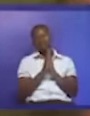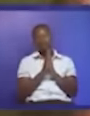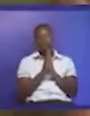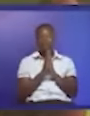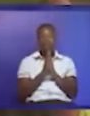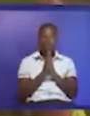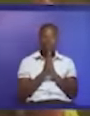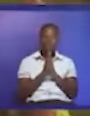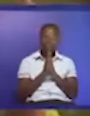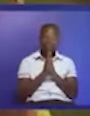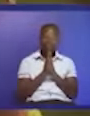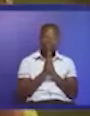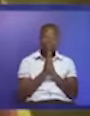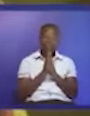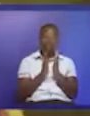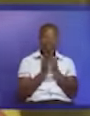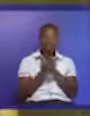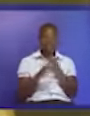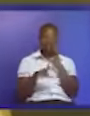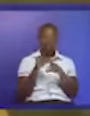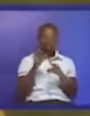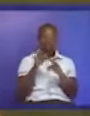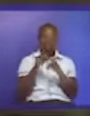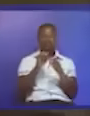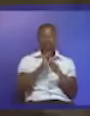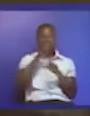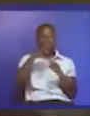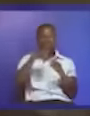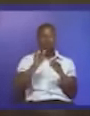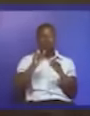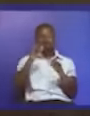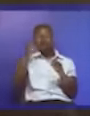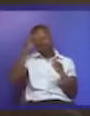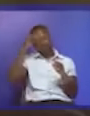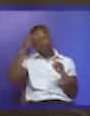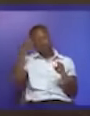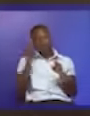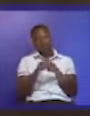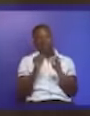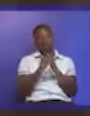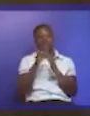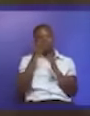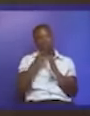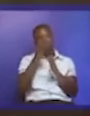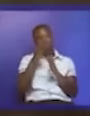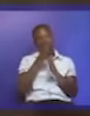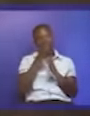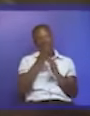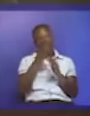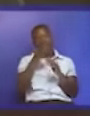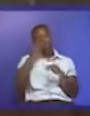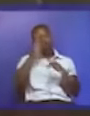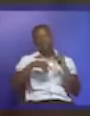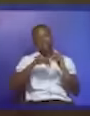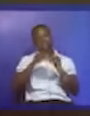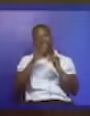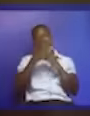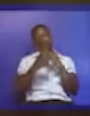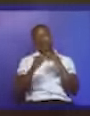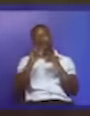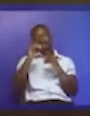Atosiata, by the blood of the eternal covenant that speaks better things than the blood of Abel, I nullify